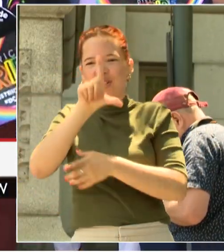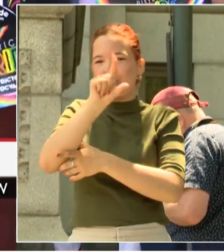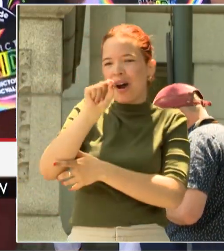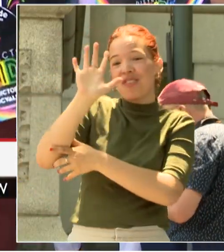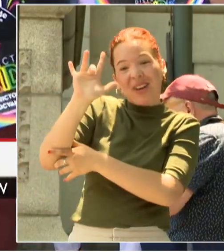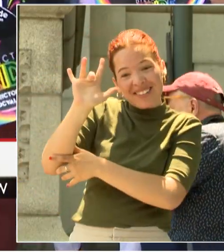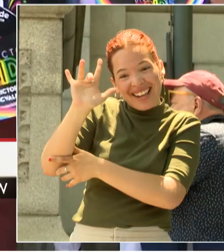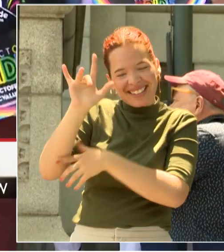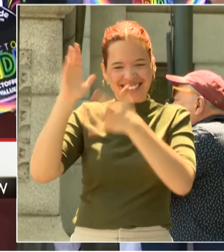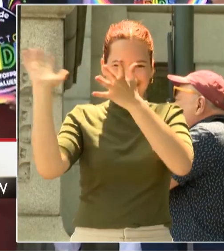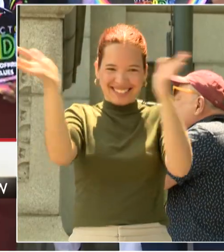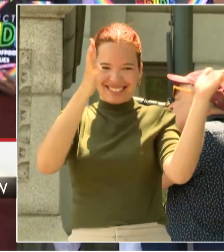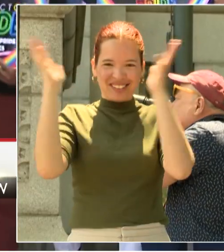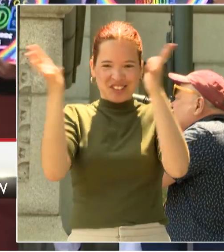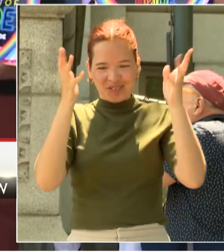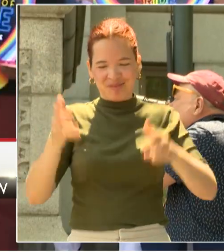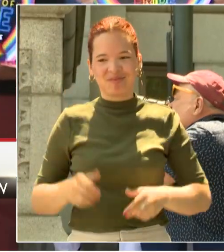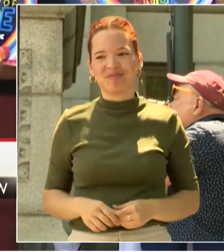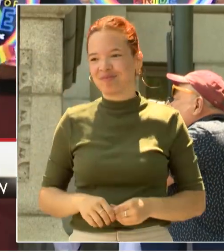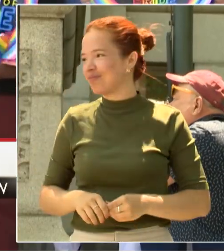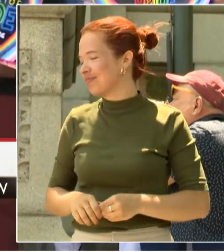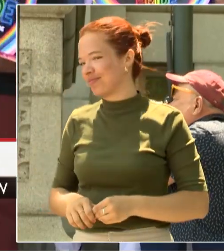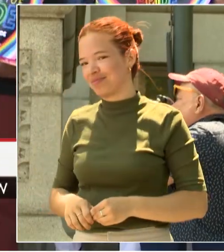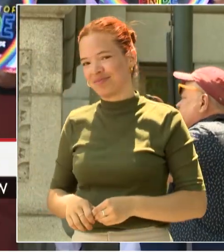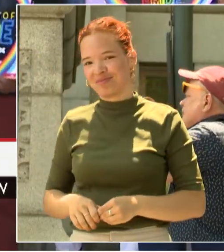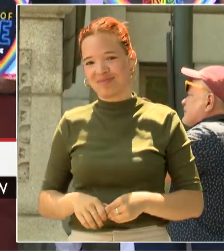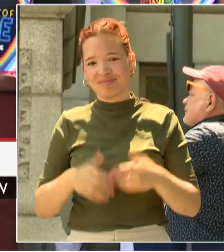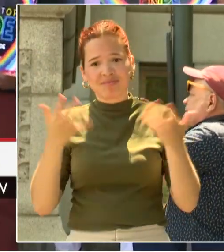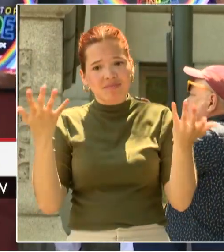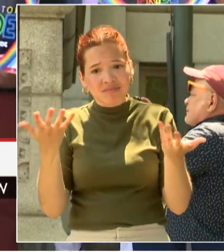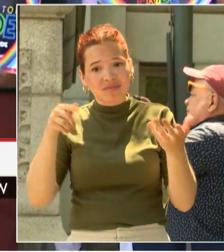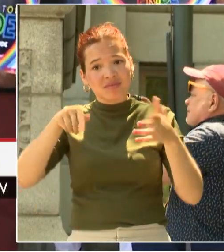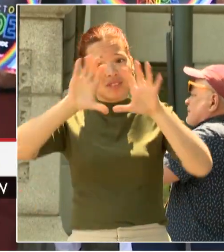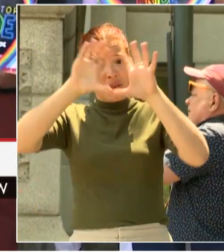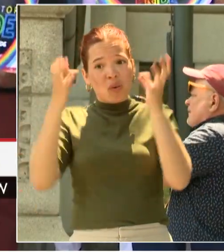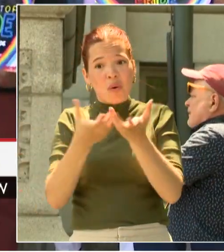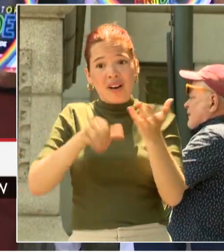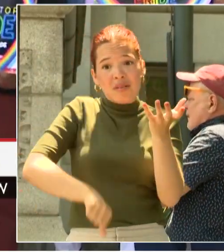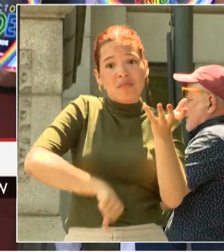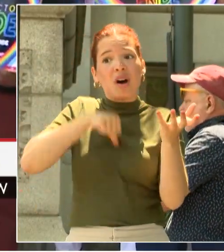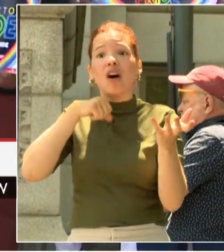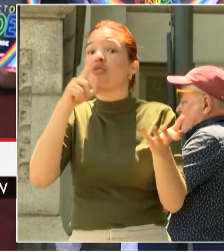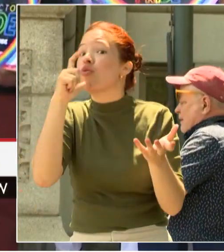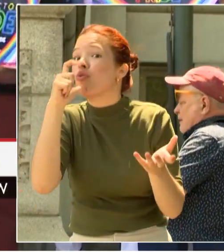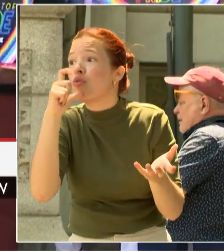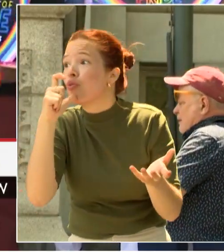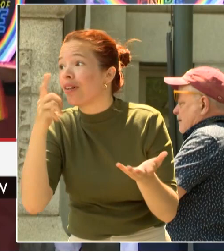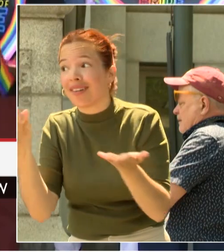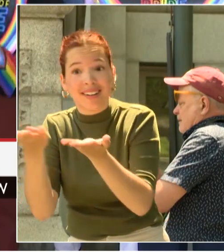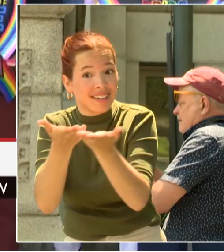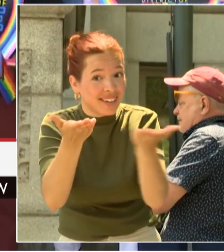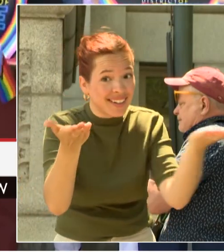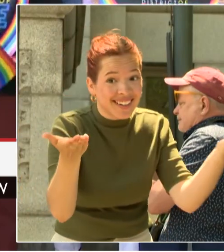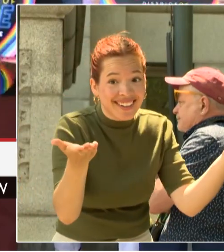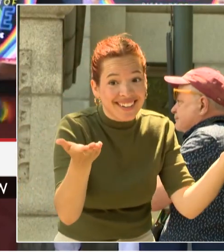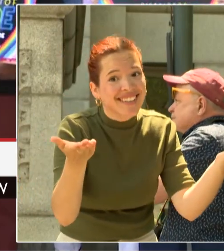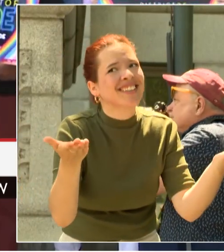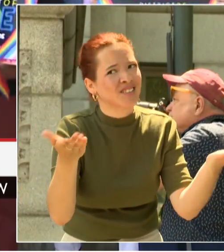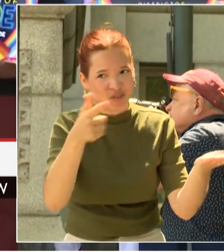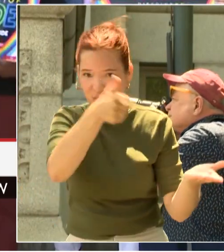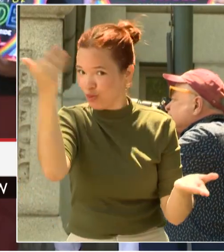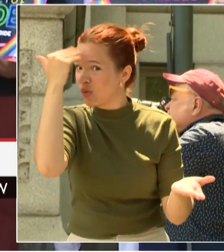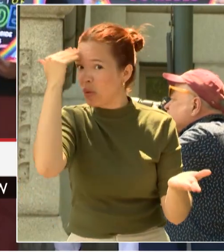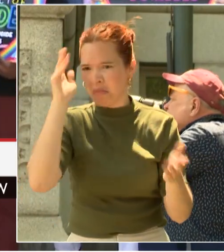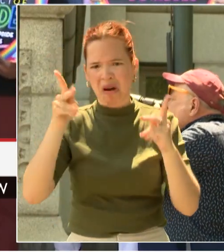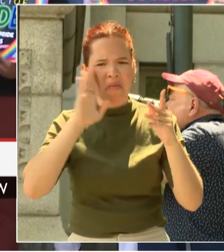2025. Who's going to be here for World Pride? It's going to be a lot of people here from World Pride, and